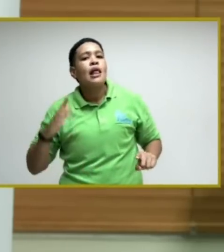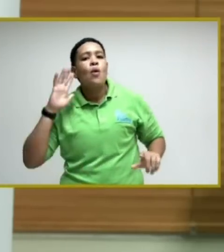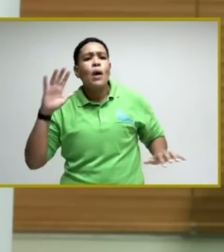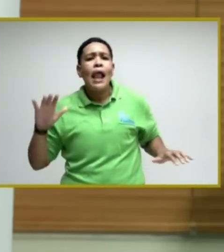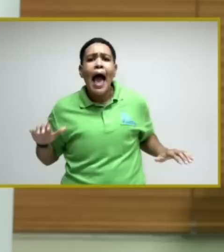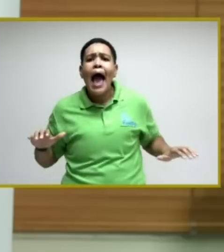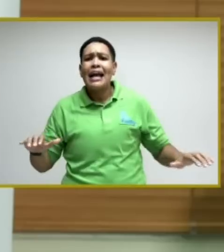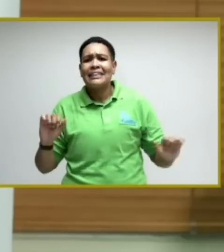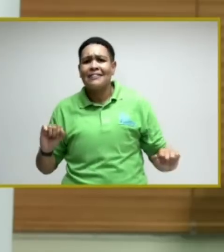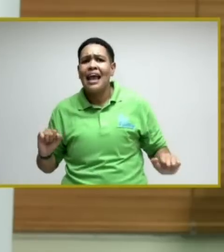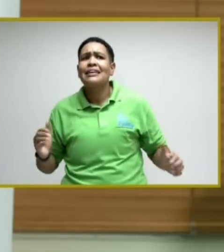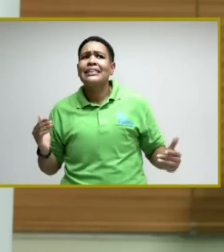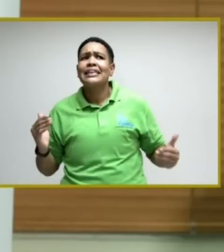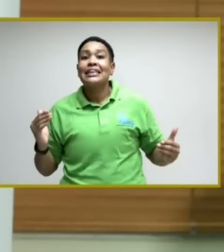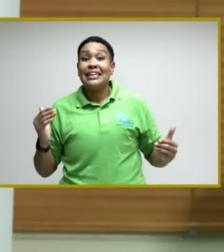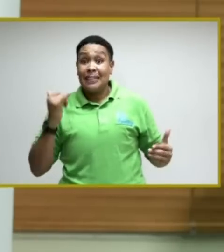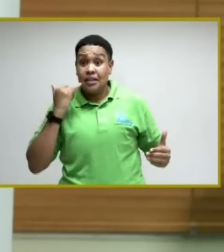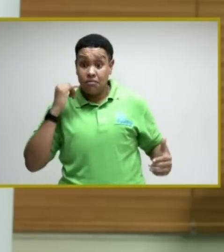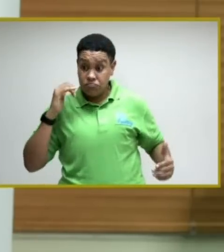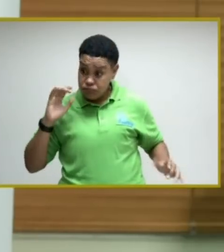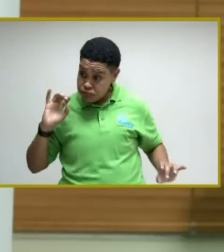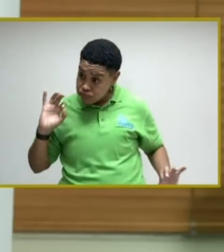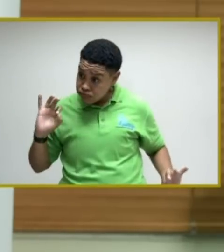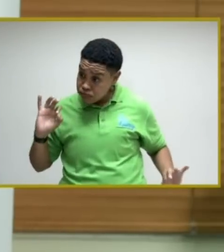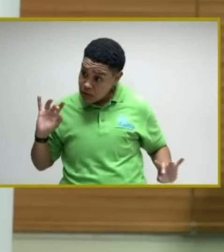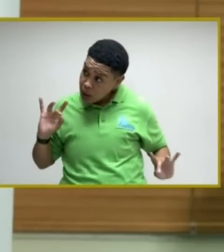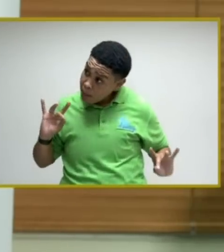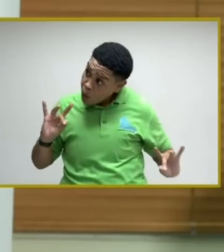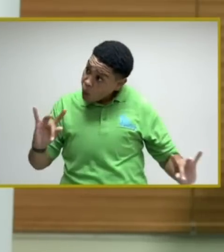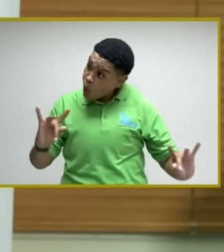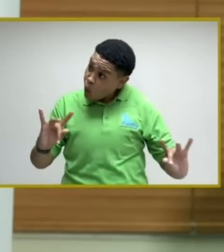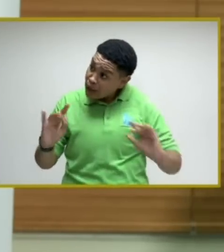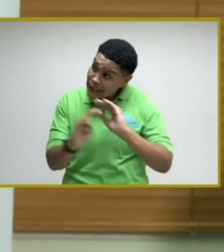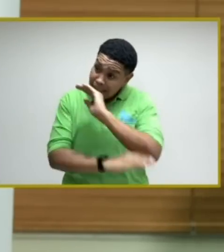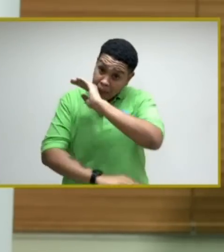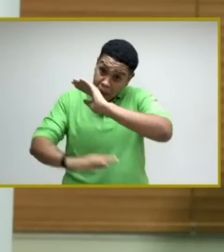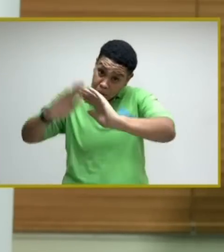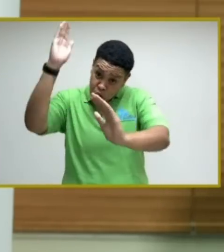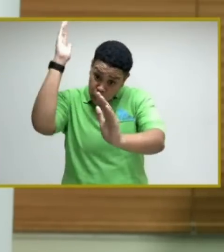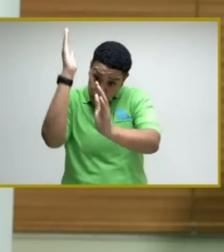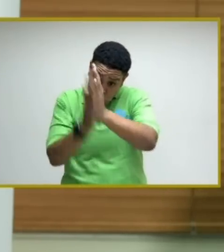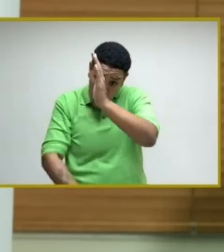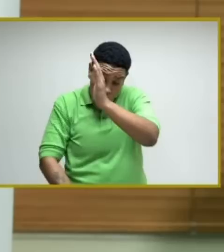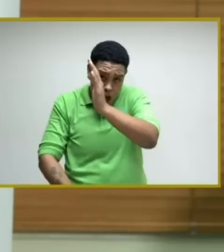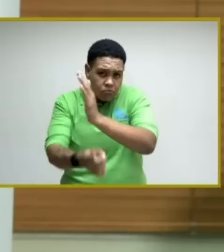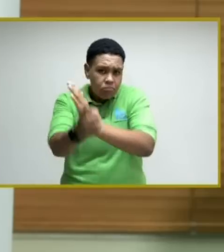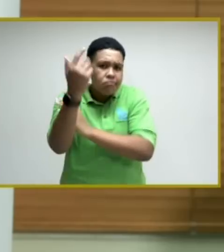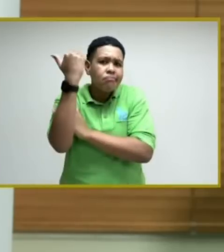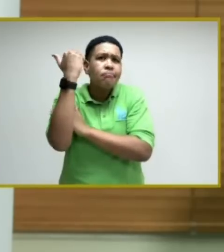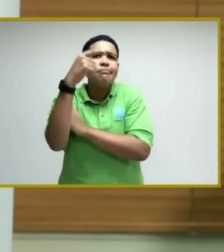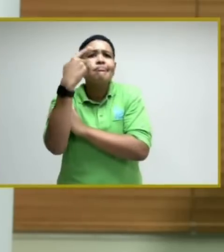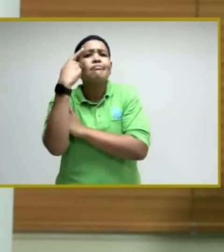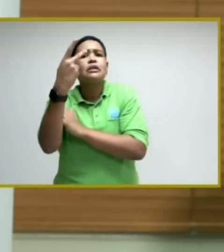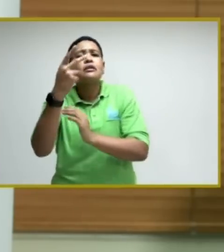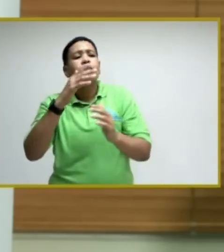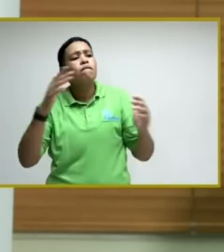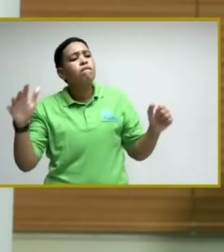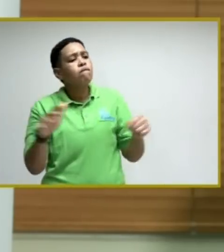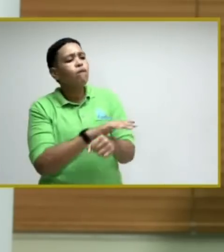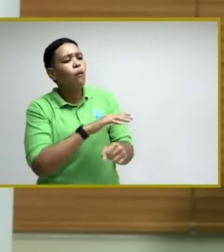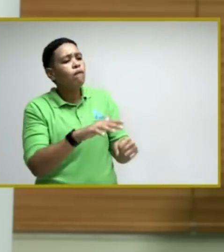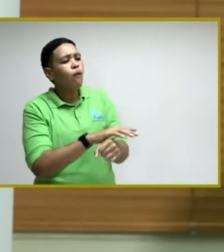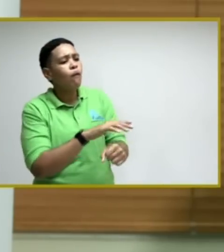active month, and if all goes to plan, at the end of September, you will see the complete